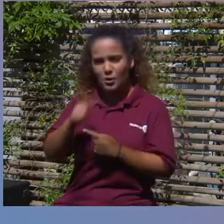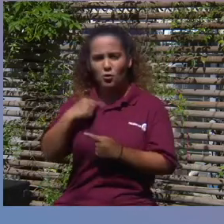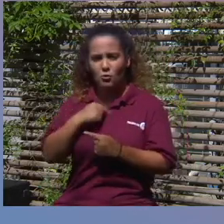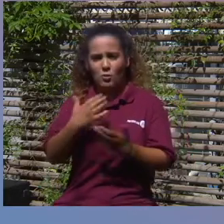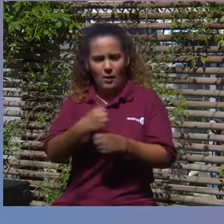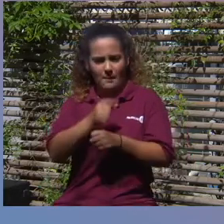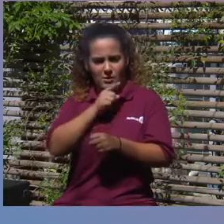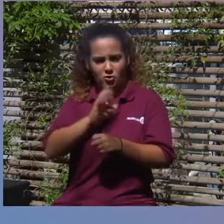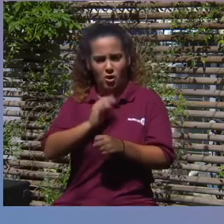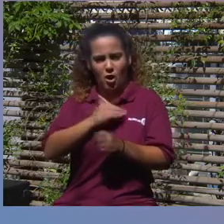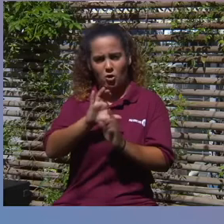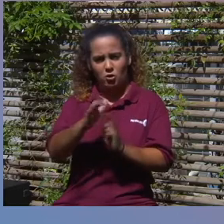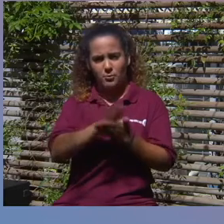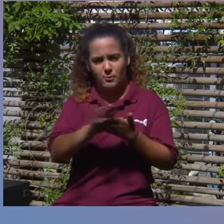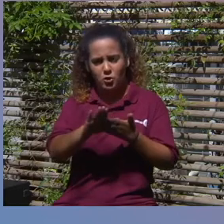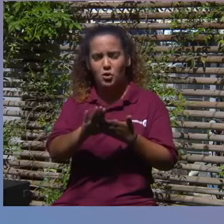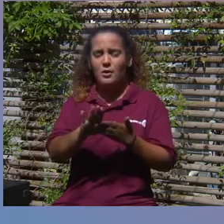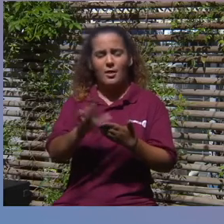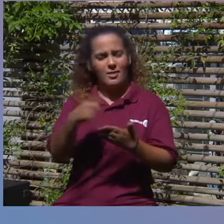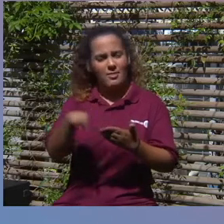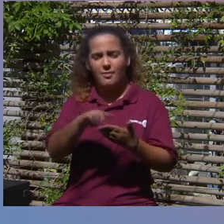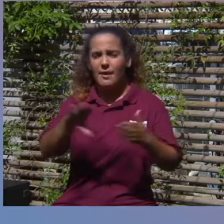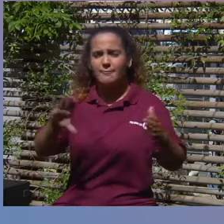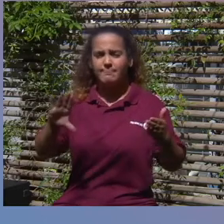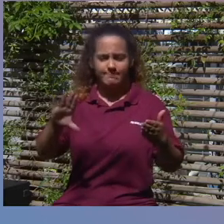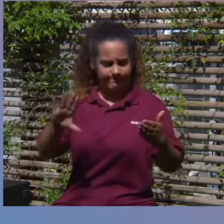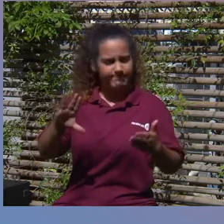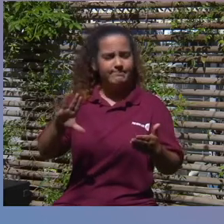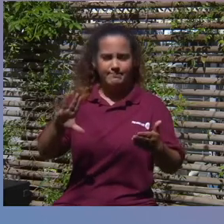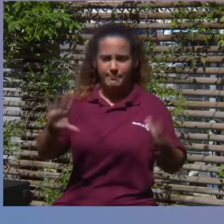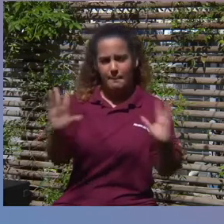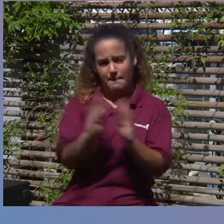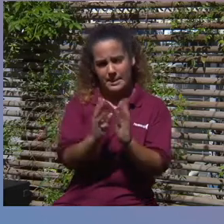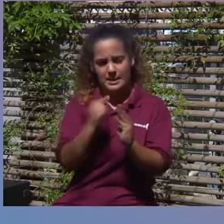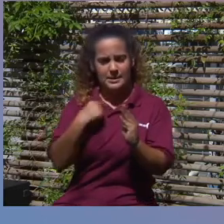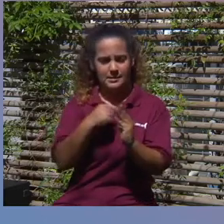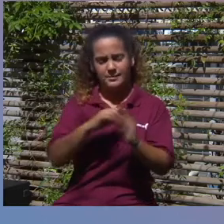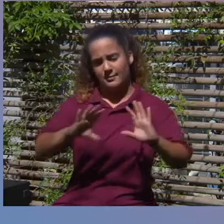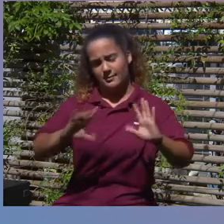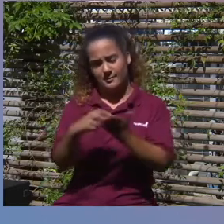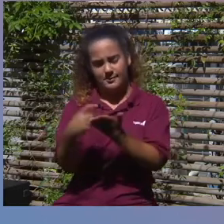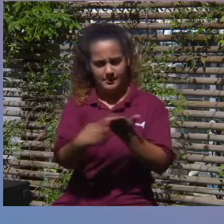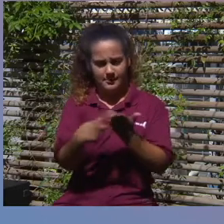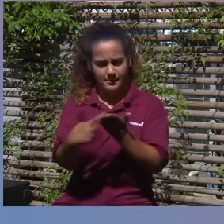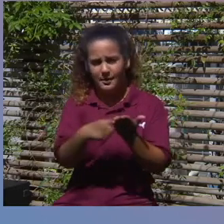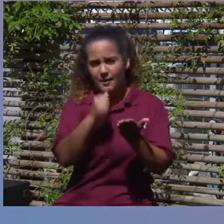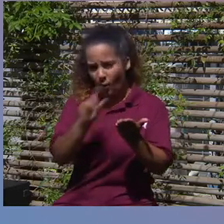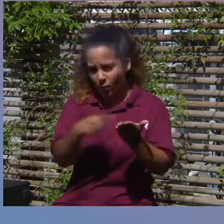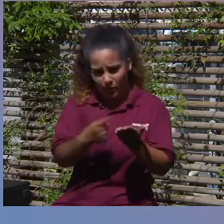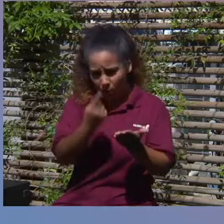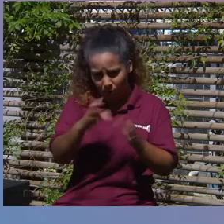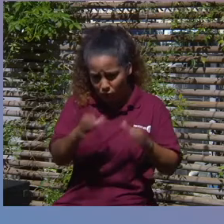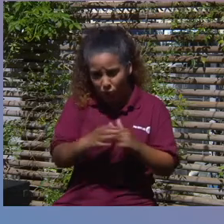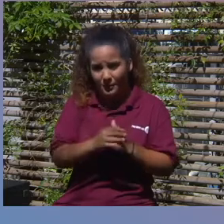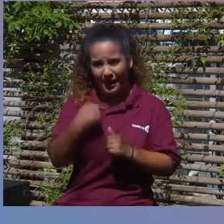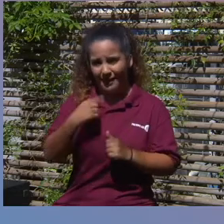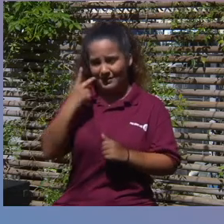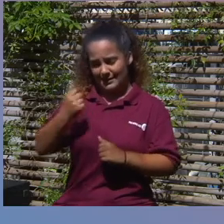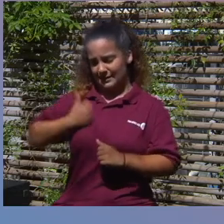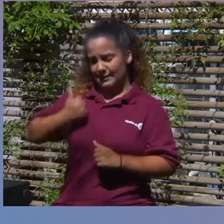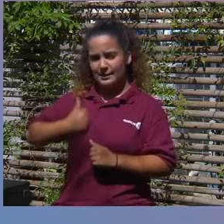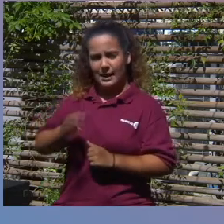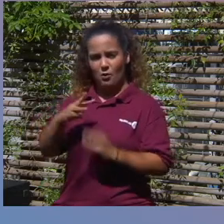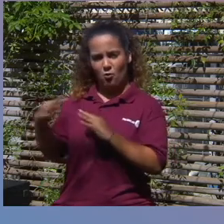they meet and they talk. And this is intertribal. This is not one group because, you know, I see where the gang warfare comes